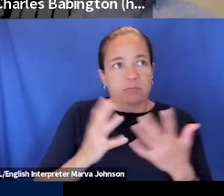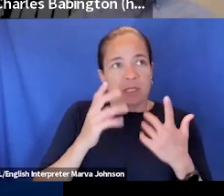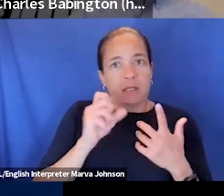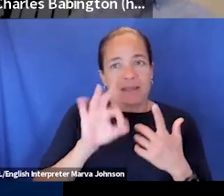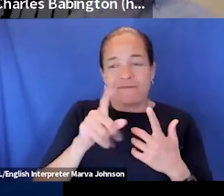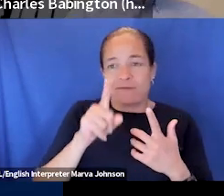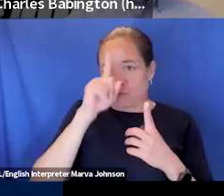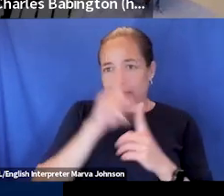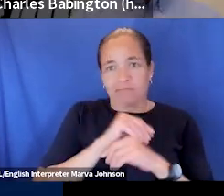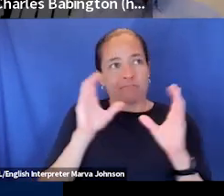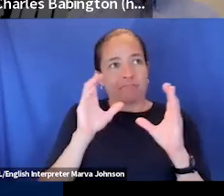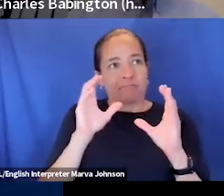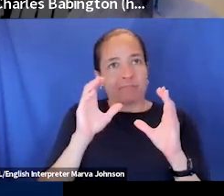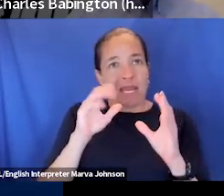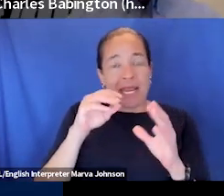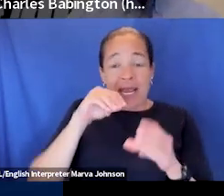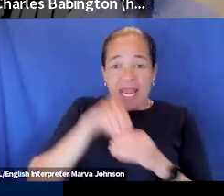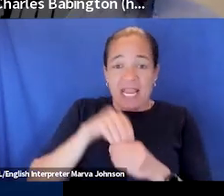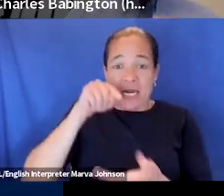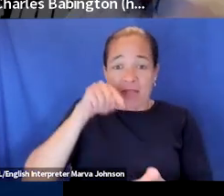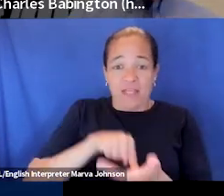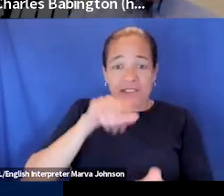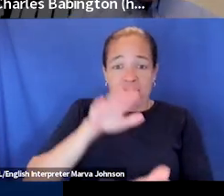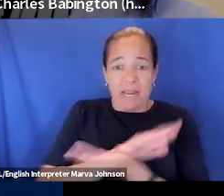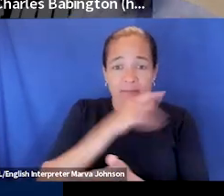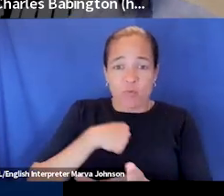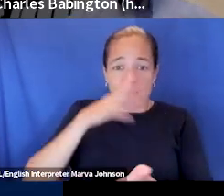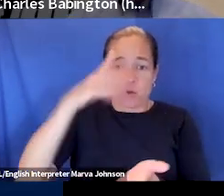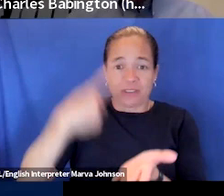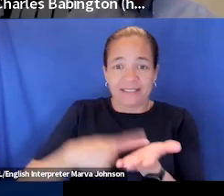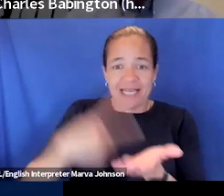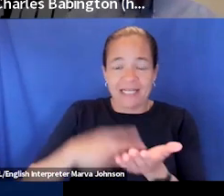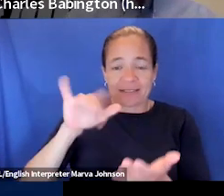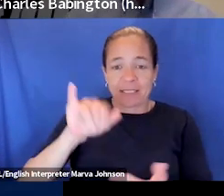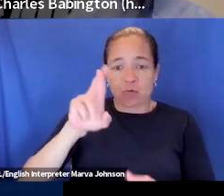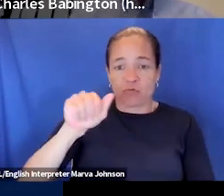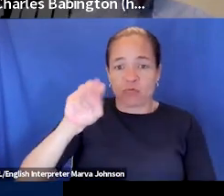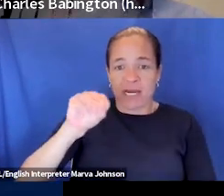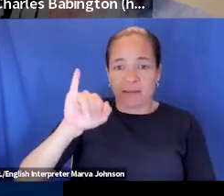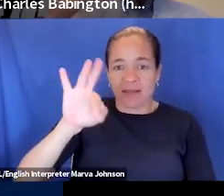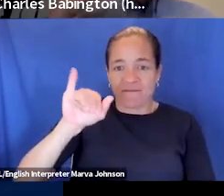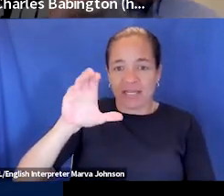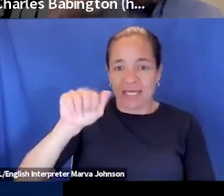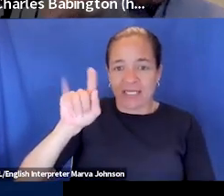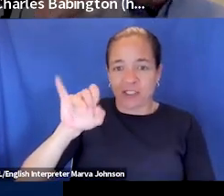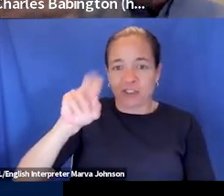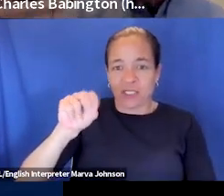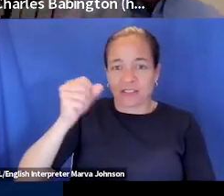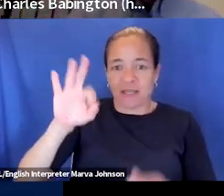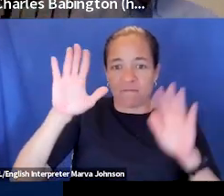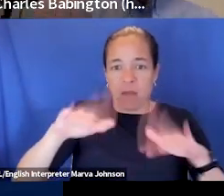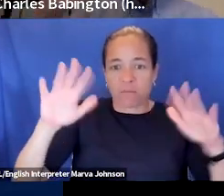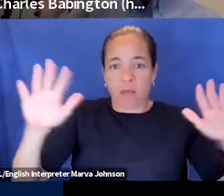again, in this paper, we will discuss the ramifications of blah, blah, blah, blah, blah. No, don't do that. At the